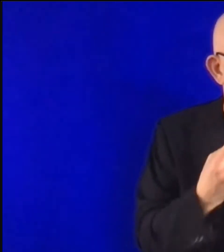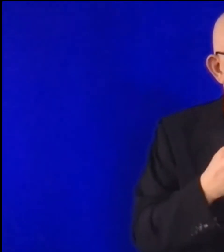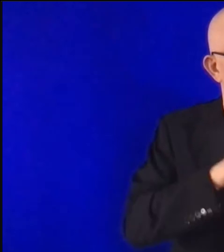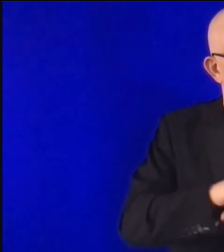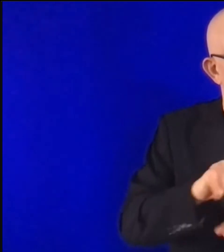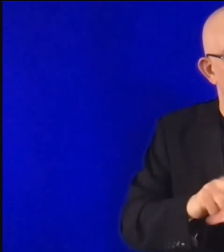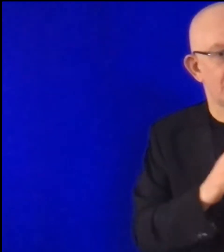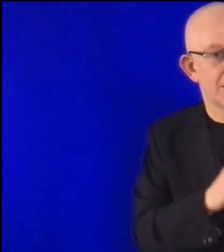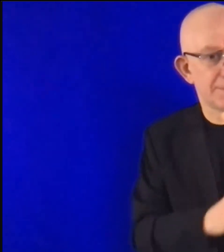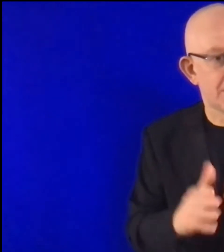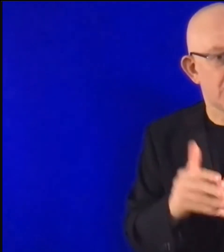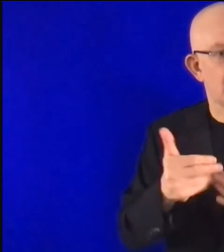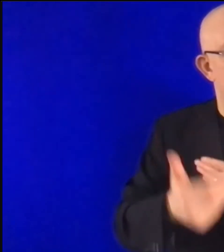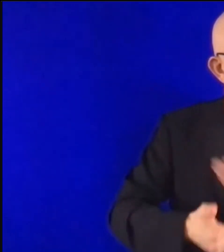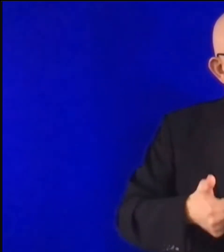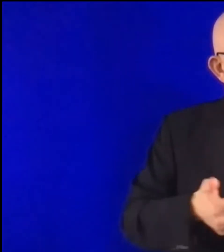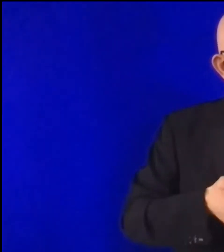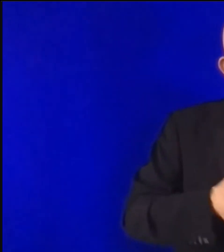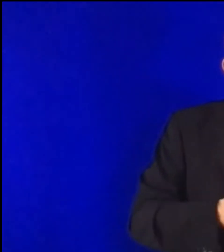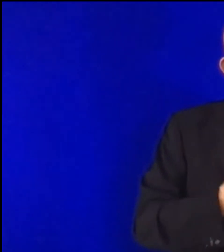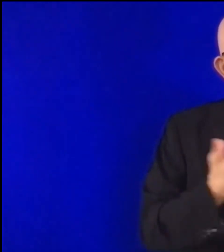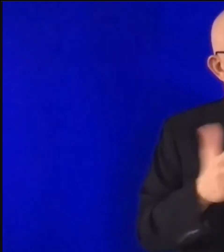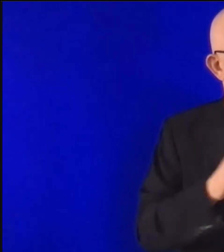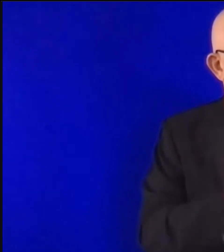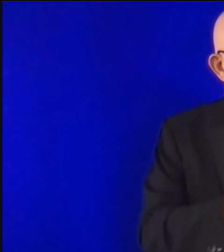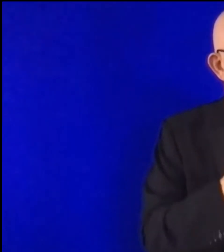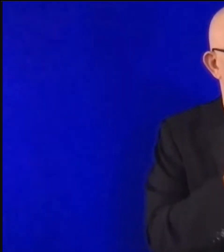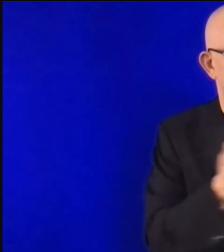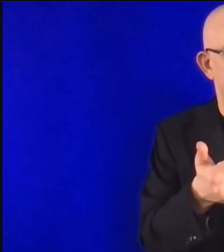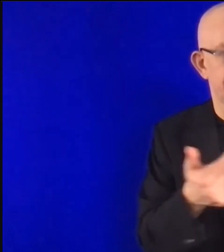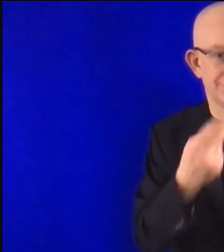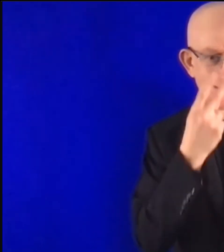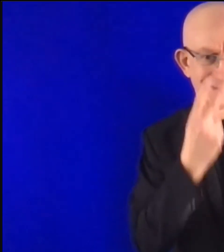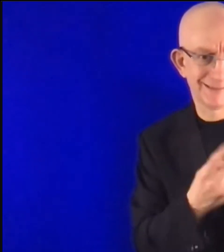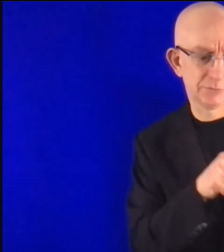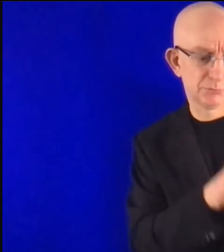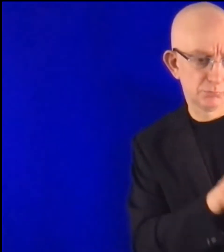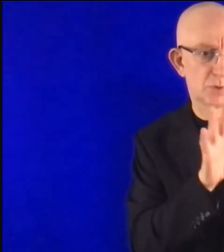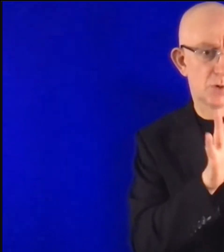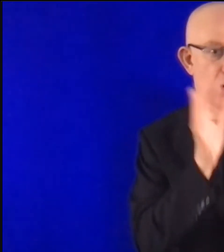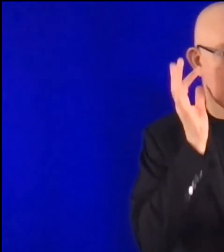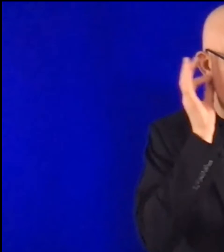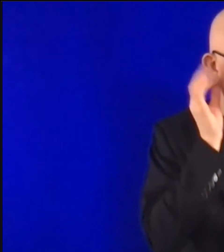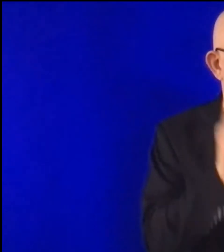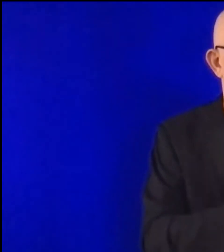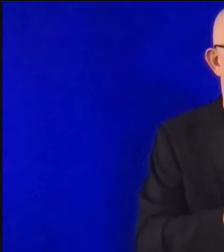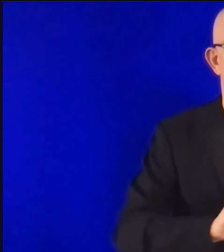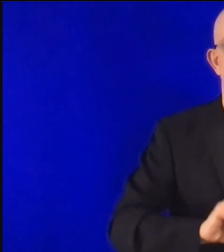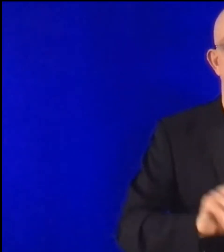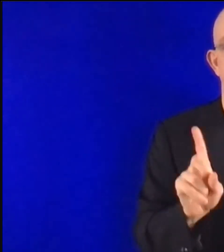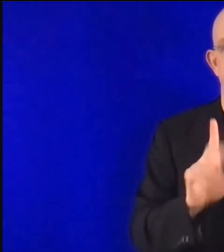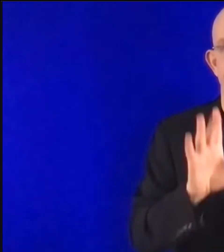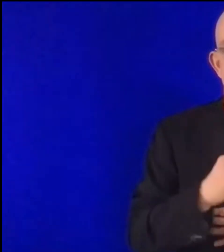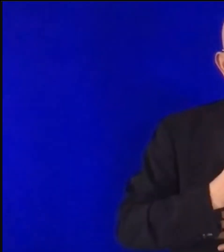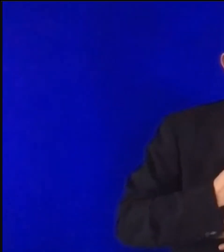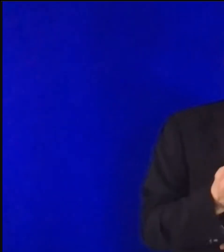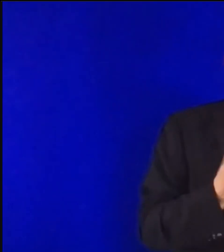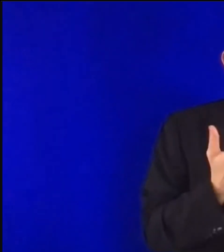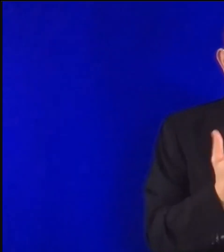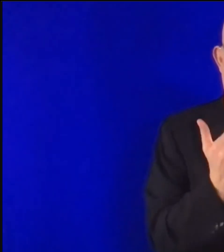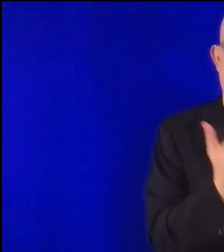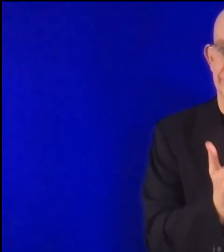government. So we need all these things for sure, which is also recommended by the fact sheet. But why? Why do we need all